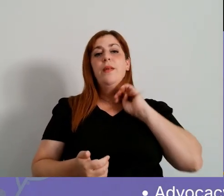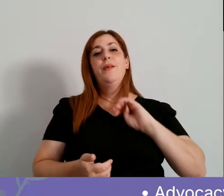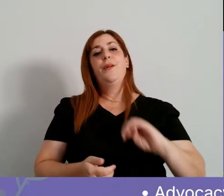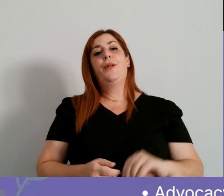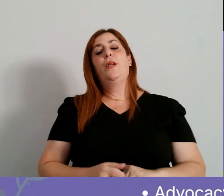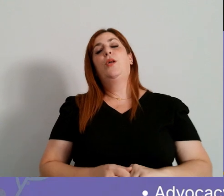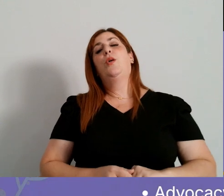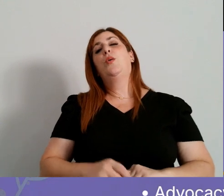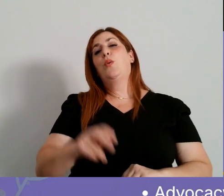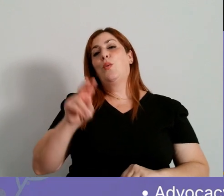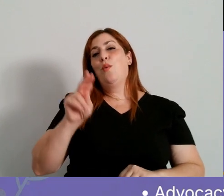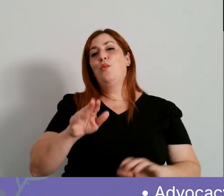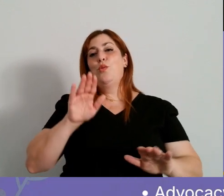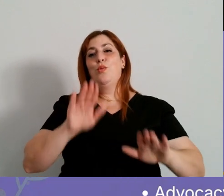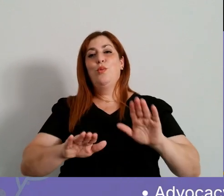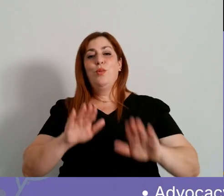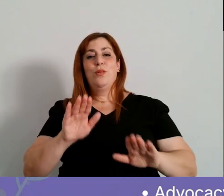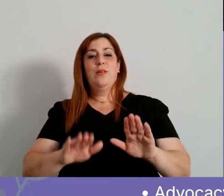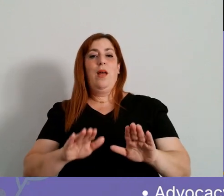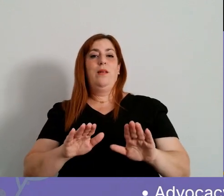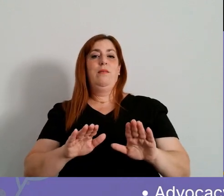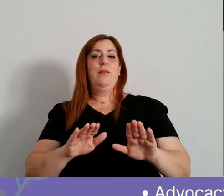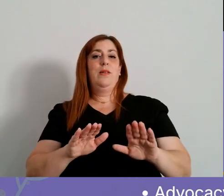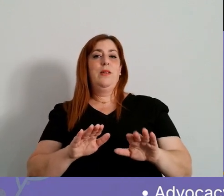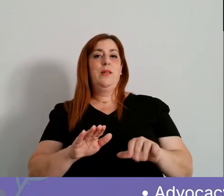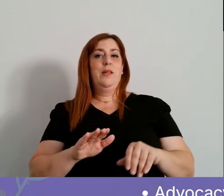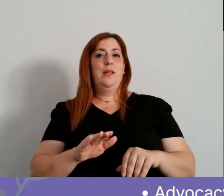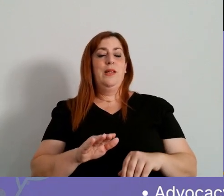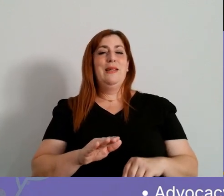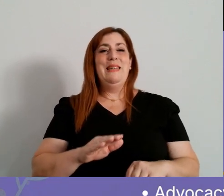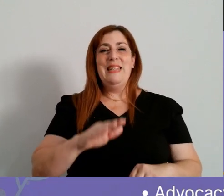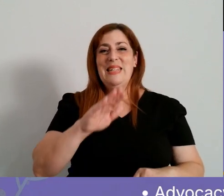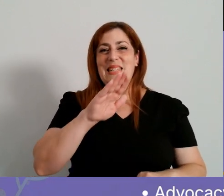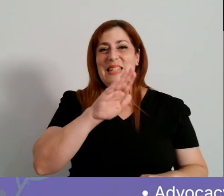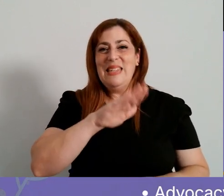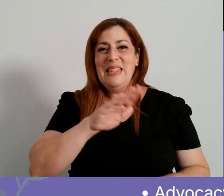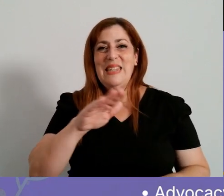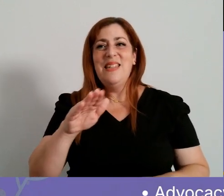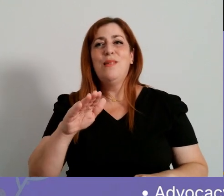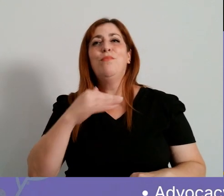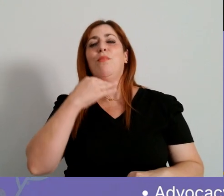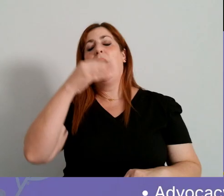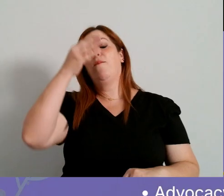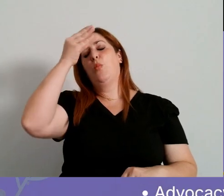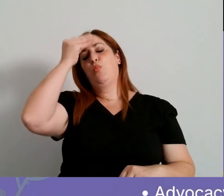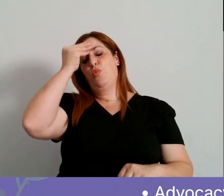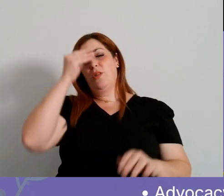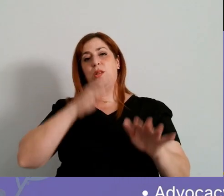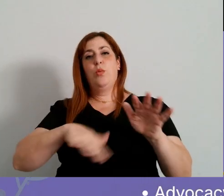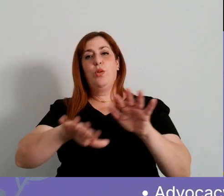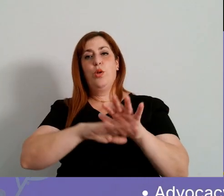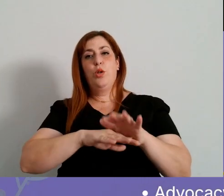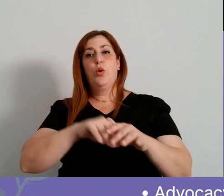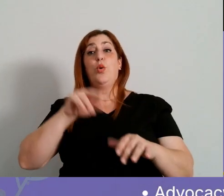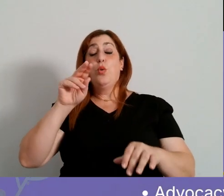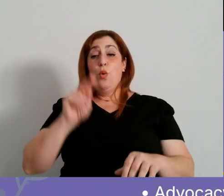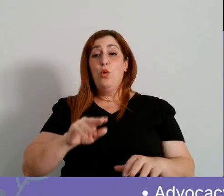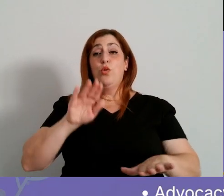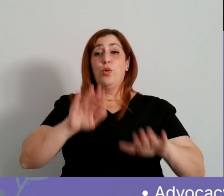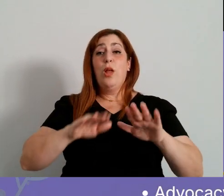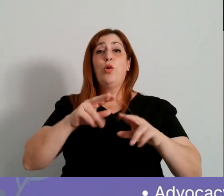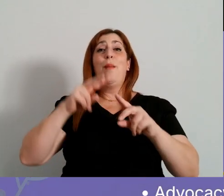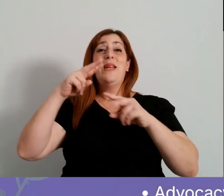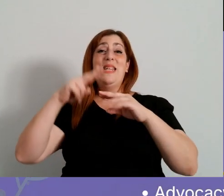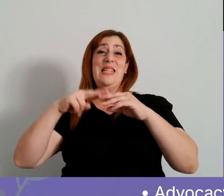I shared before, if you are a person of color, that can make things exceptionally more difficult and dangerous.